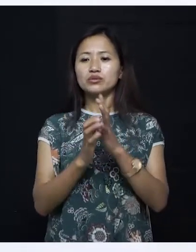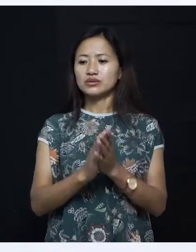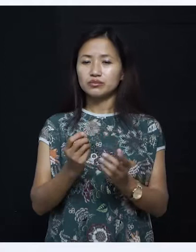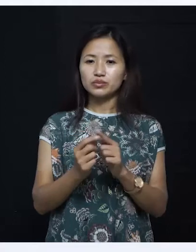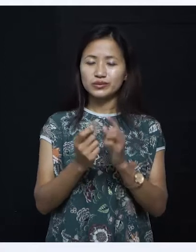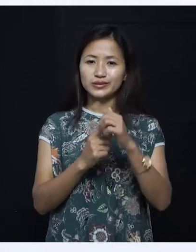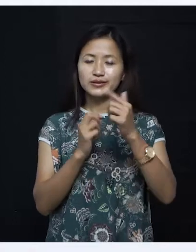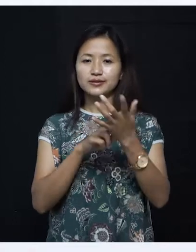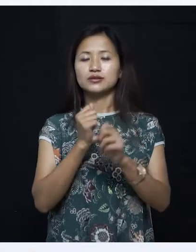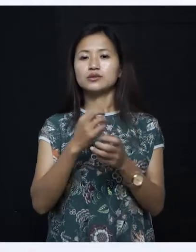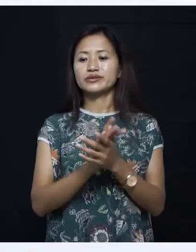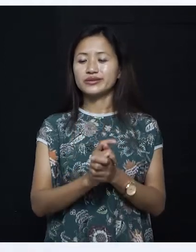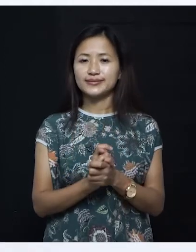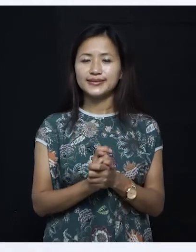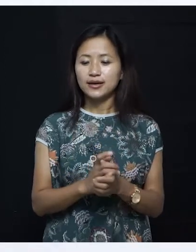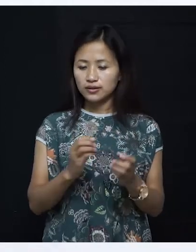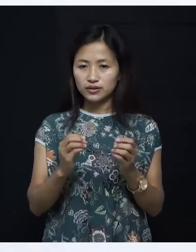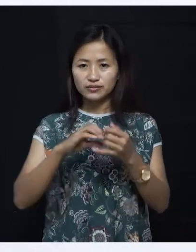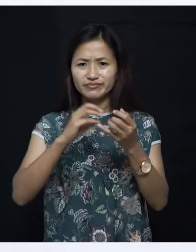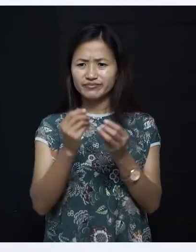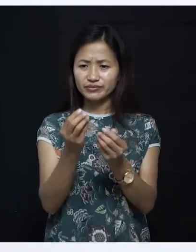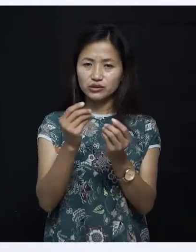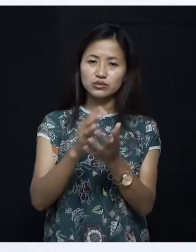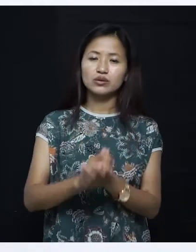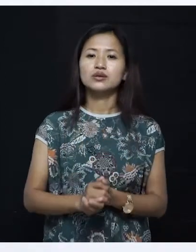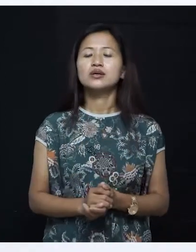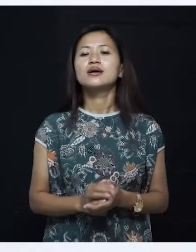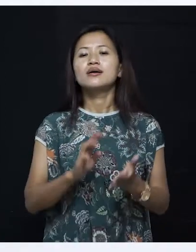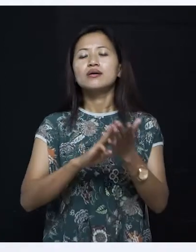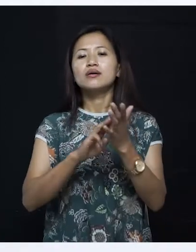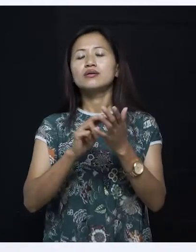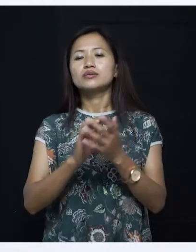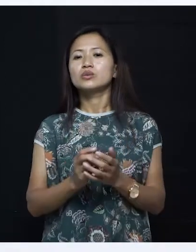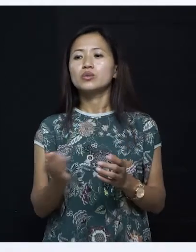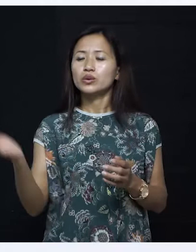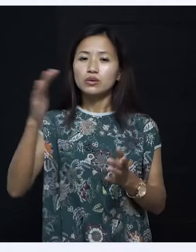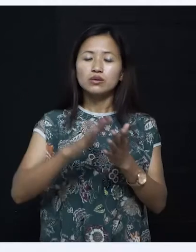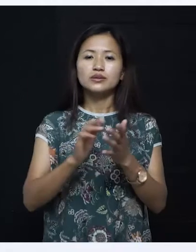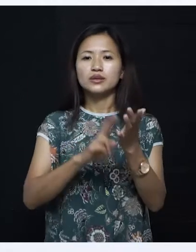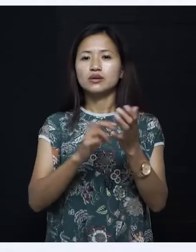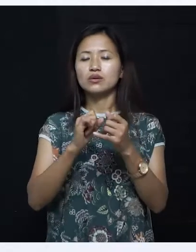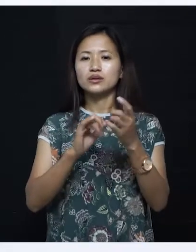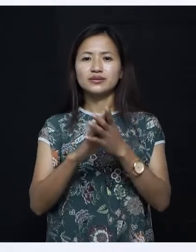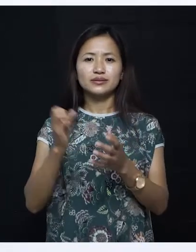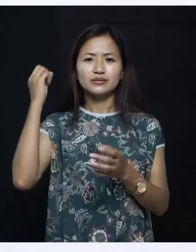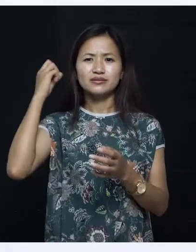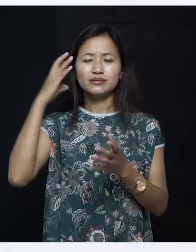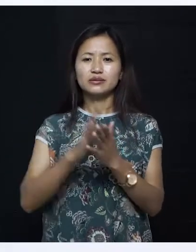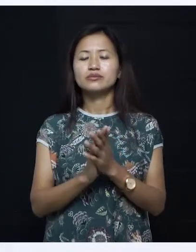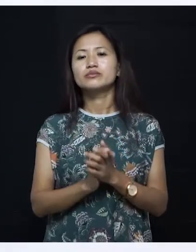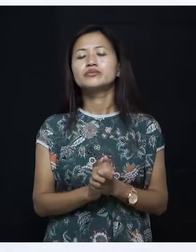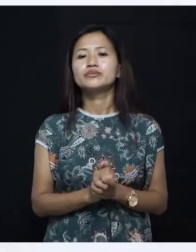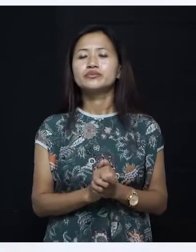then the fourth pollution is, we call it as the noise pollution. Noise pollution means the sound, okay,